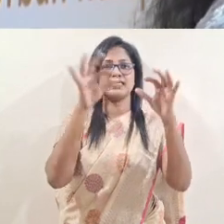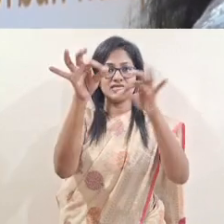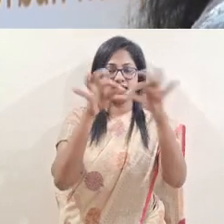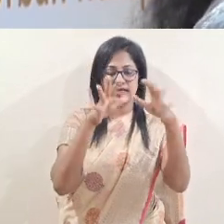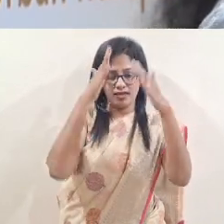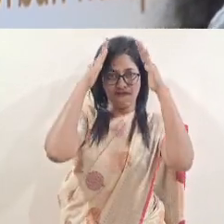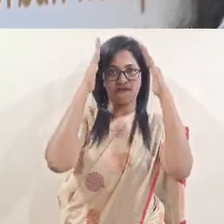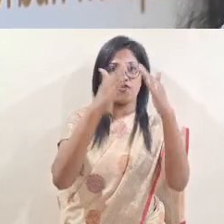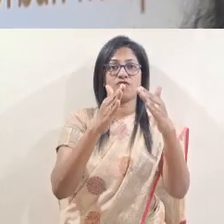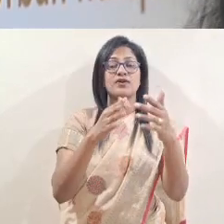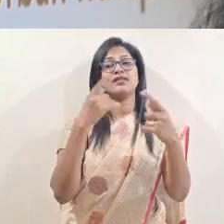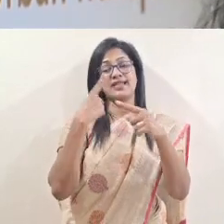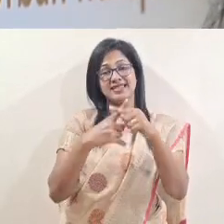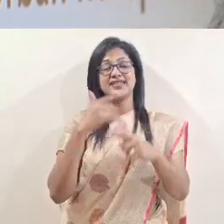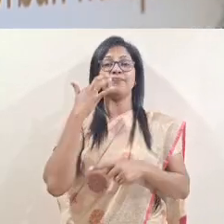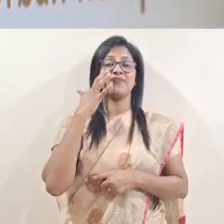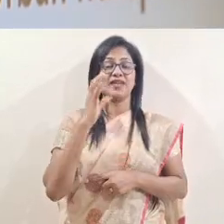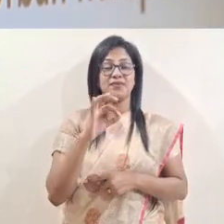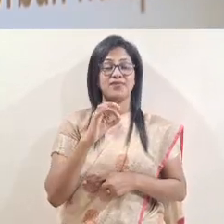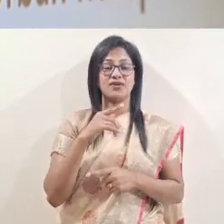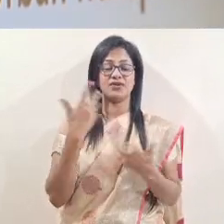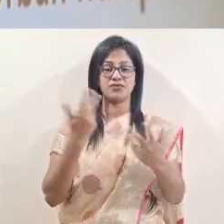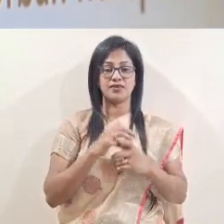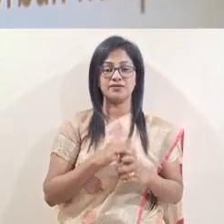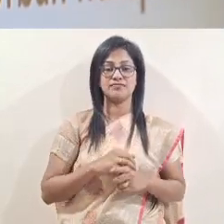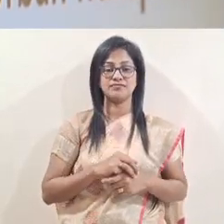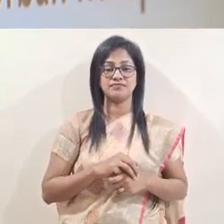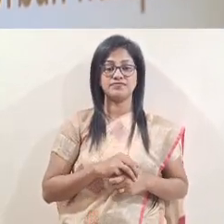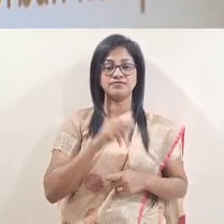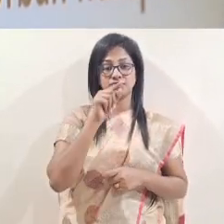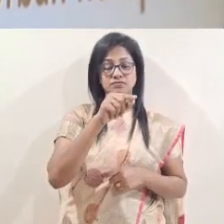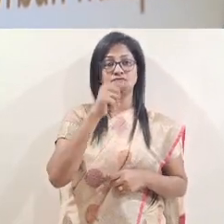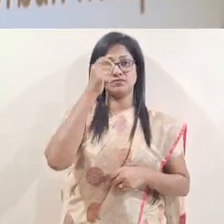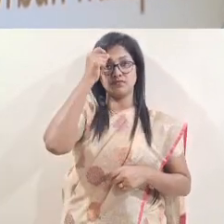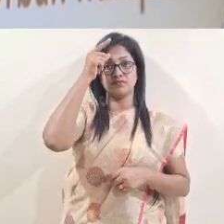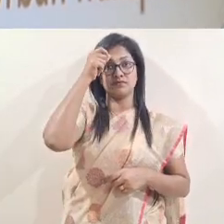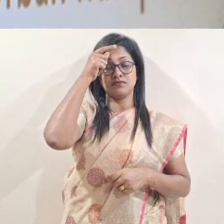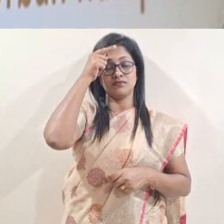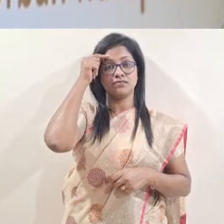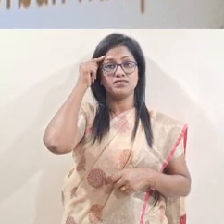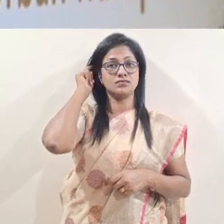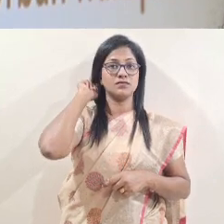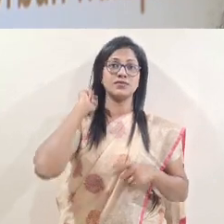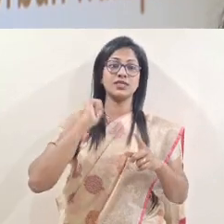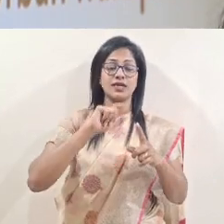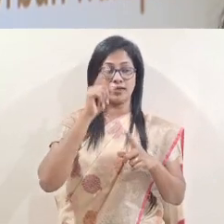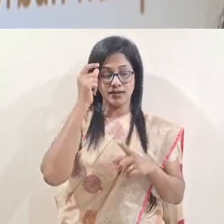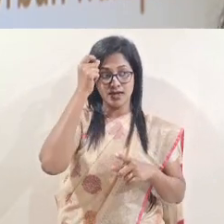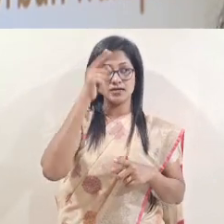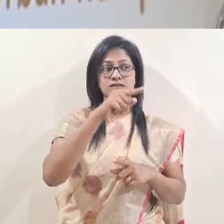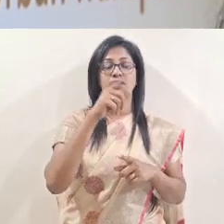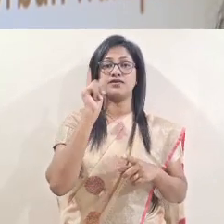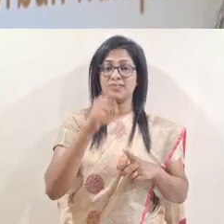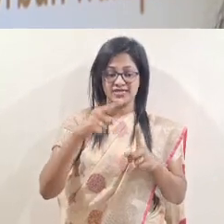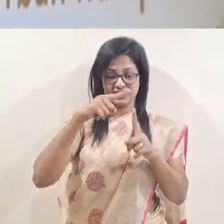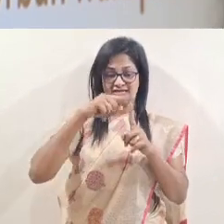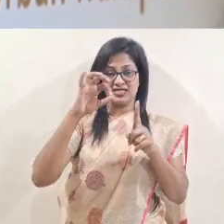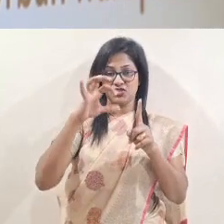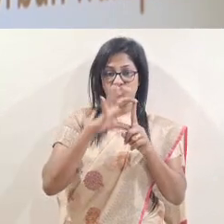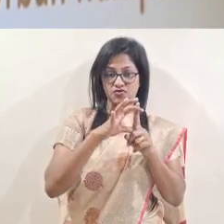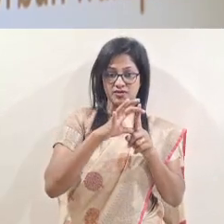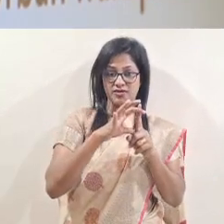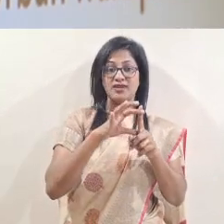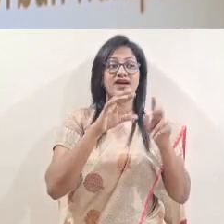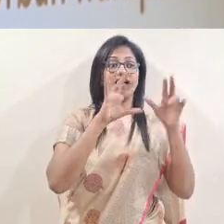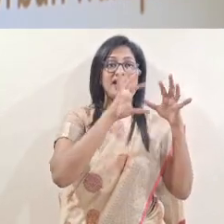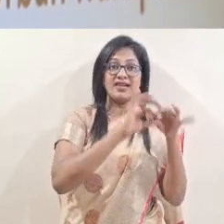thing is, I think that you have to understand, because TOD, there is also capping of your parking demand. Yes,